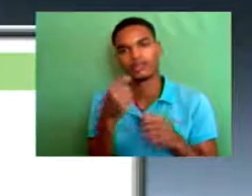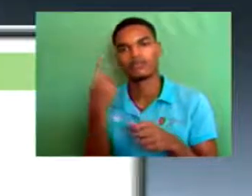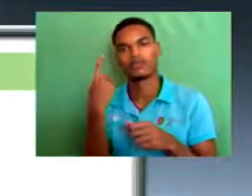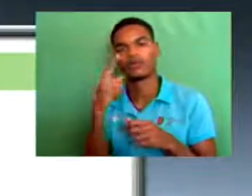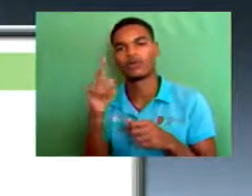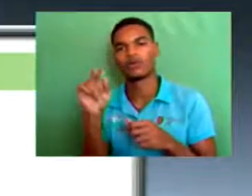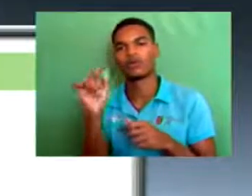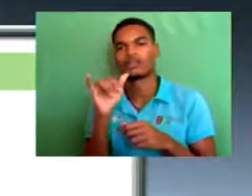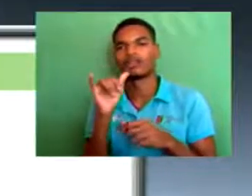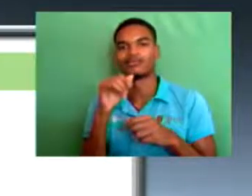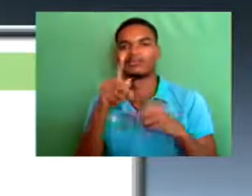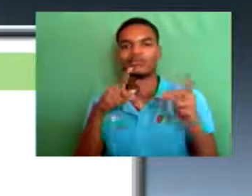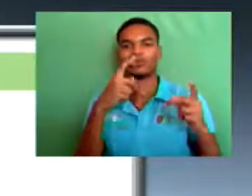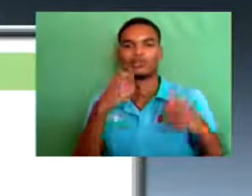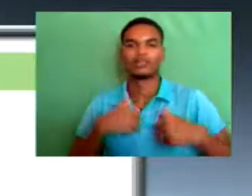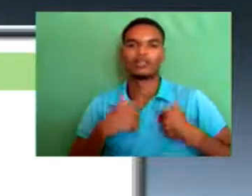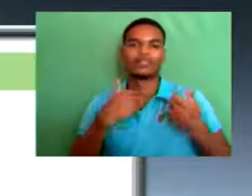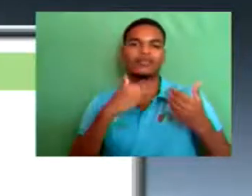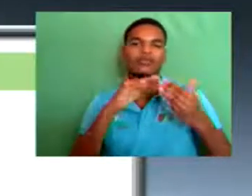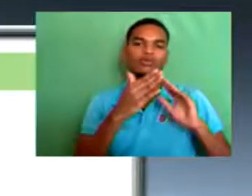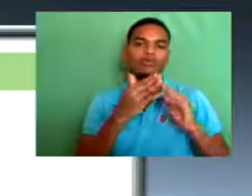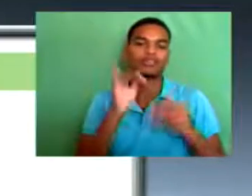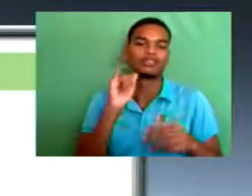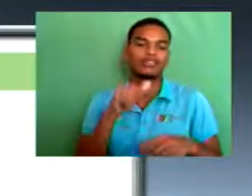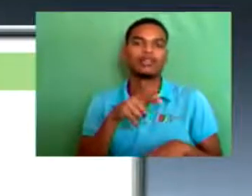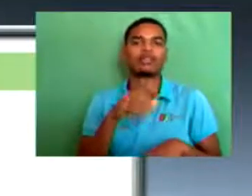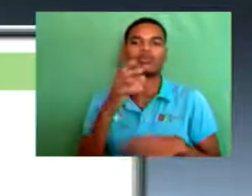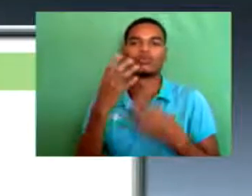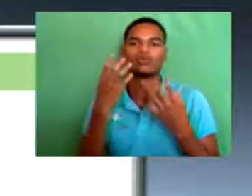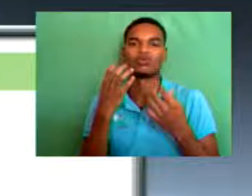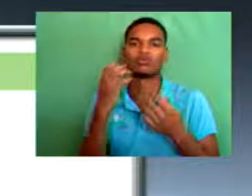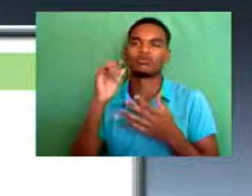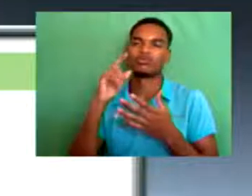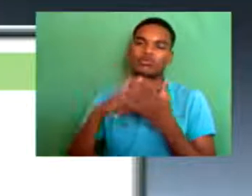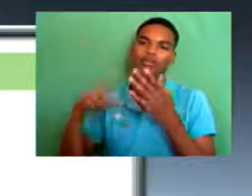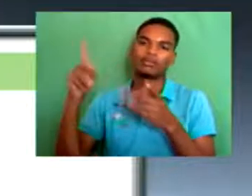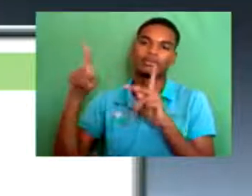by the way, is exactly what one of the cable operators is doing in the Bahamas. So not with